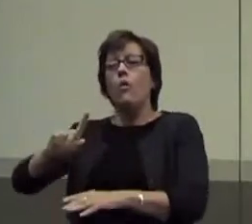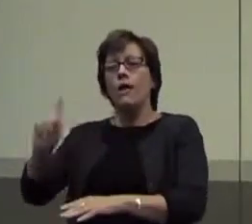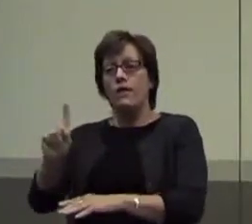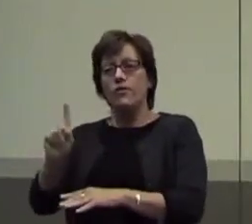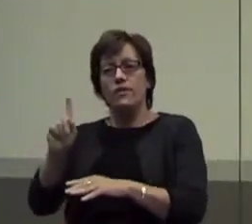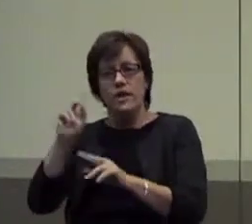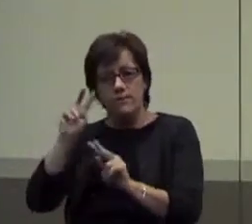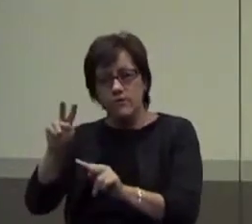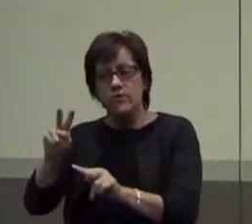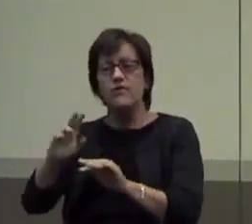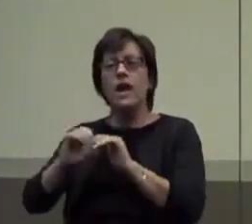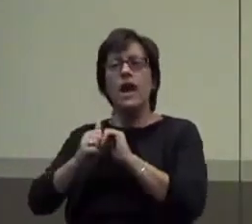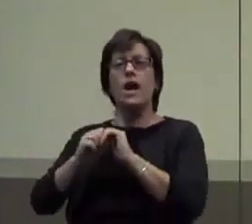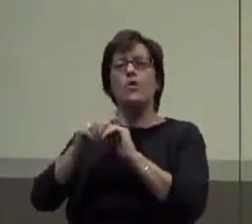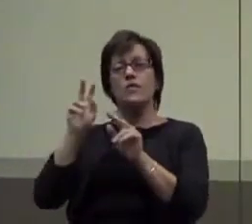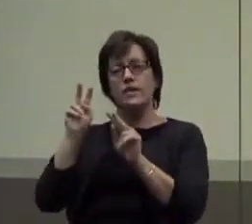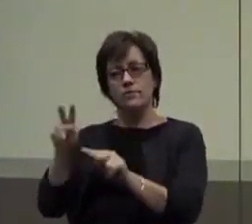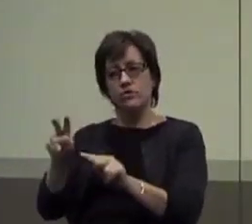they observe.